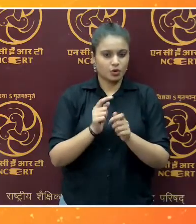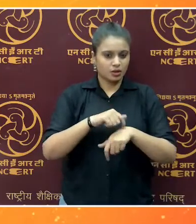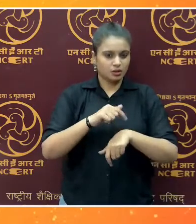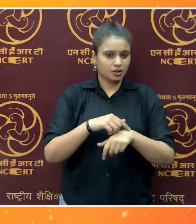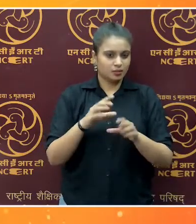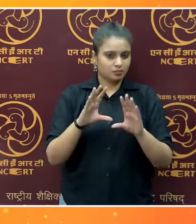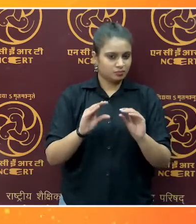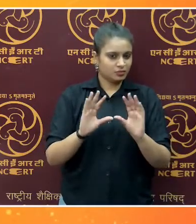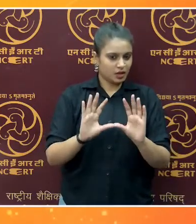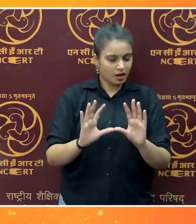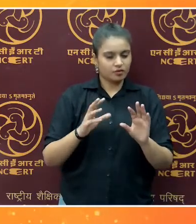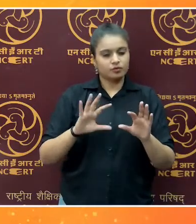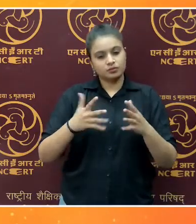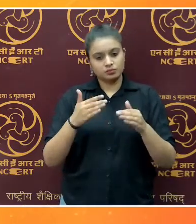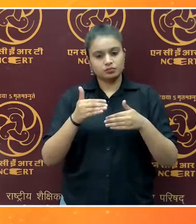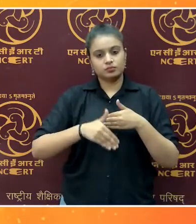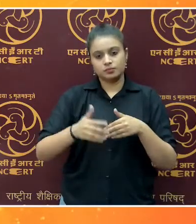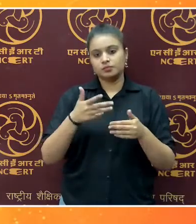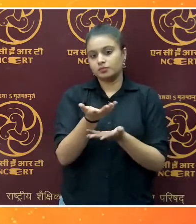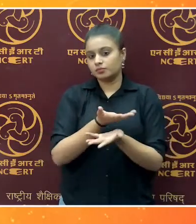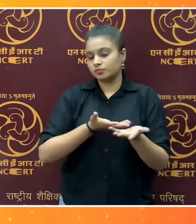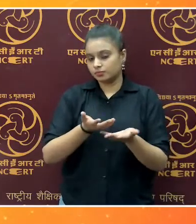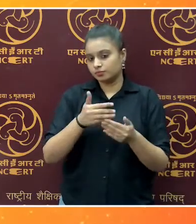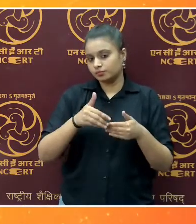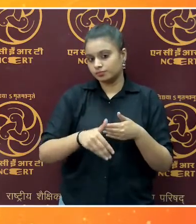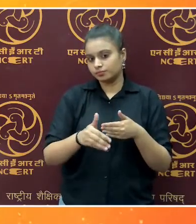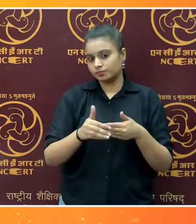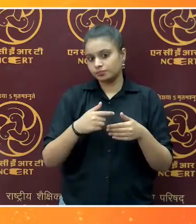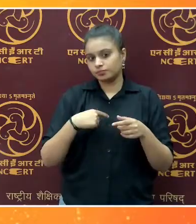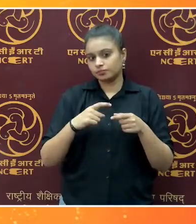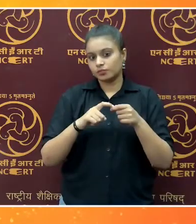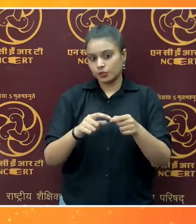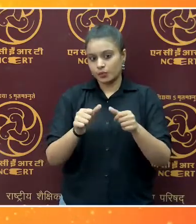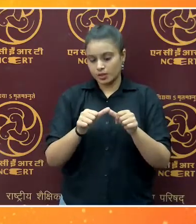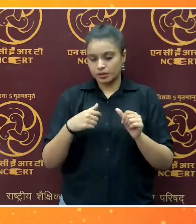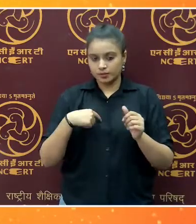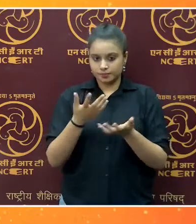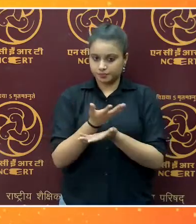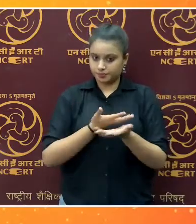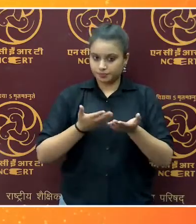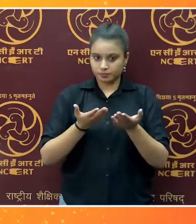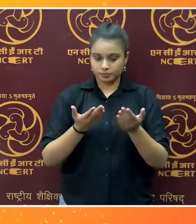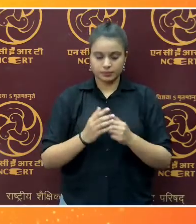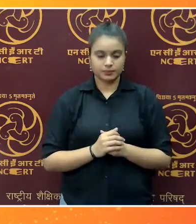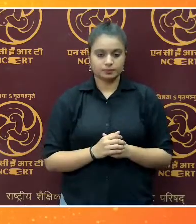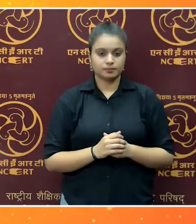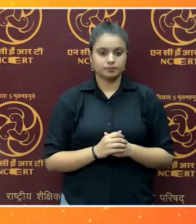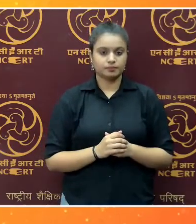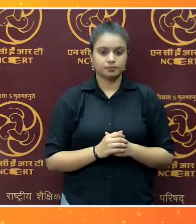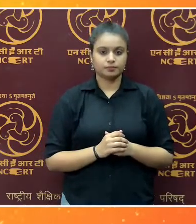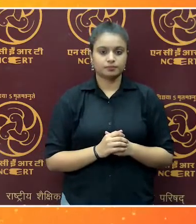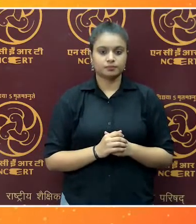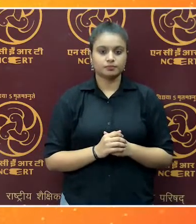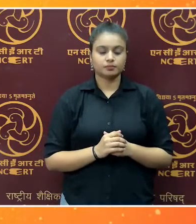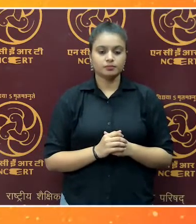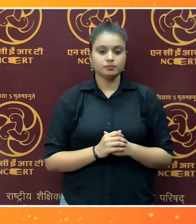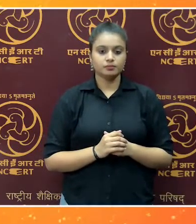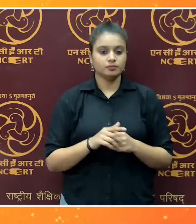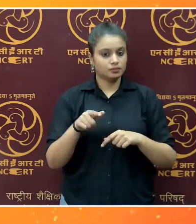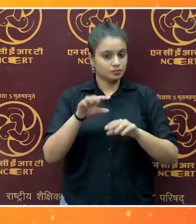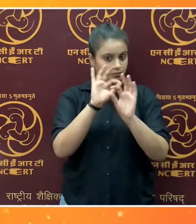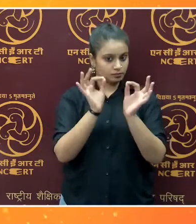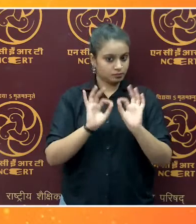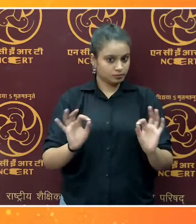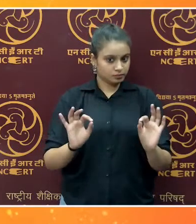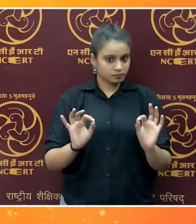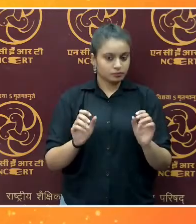left, let us discuss important questions. Yes. So are you ready?